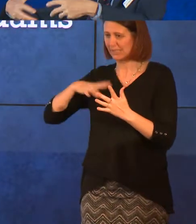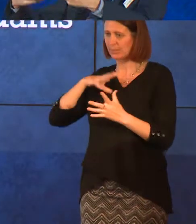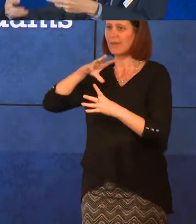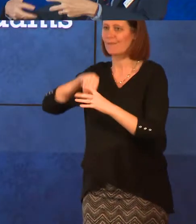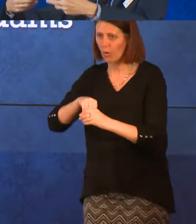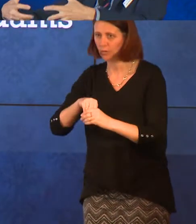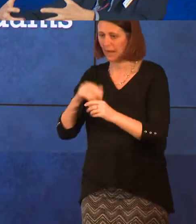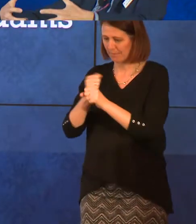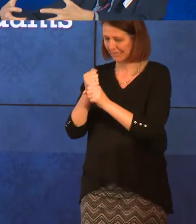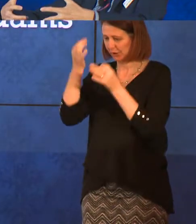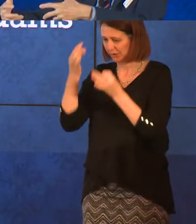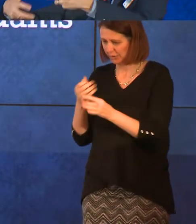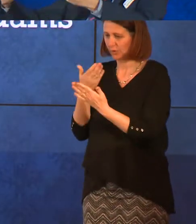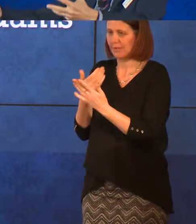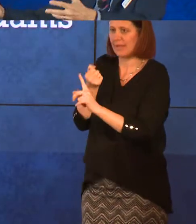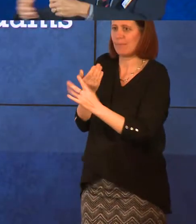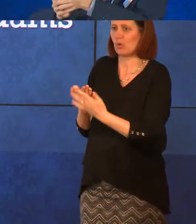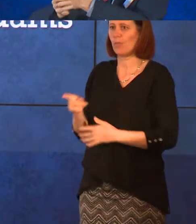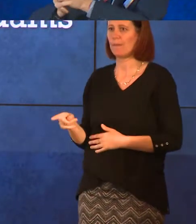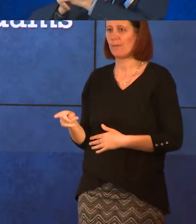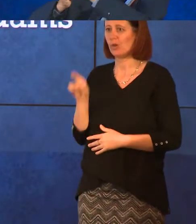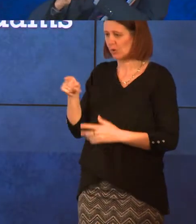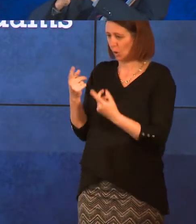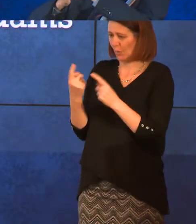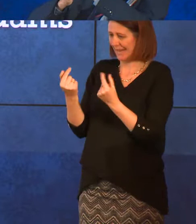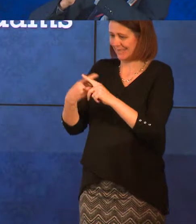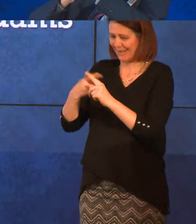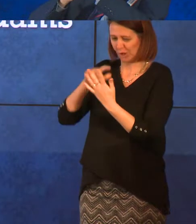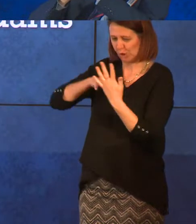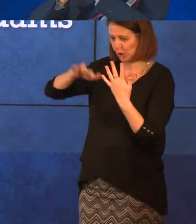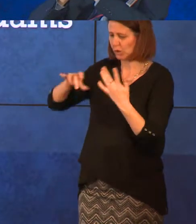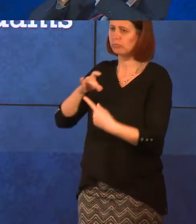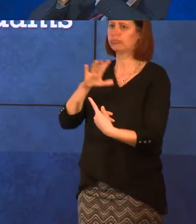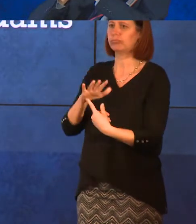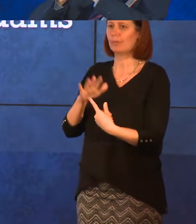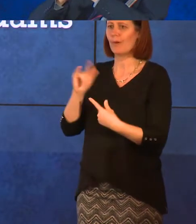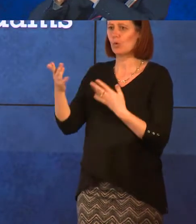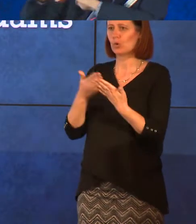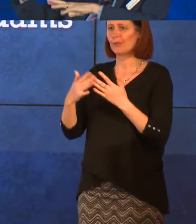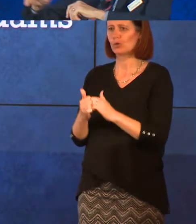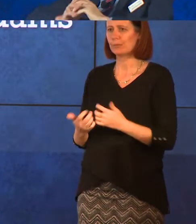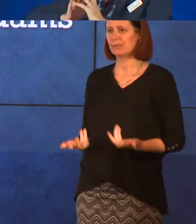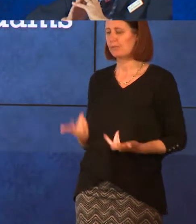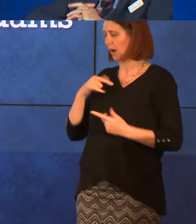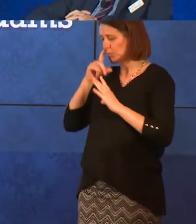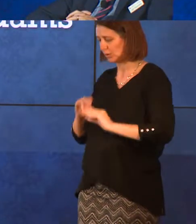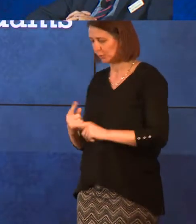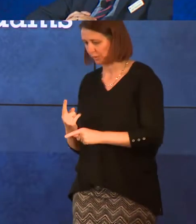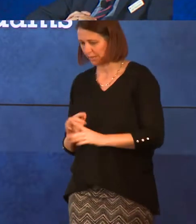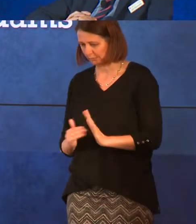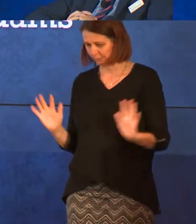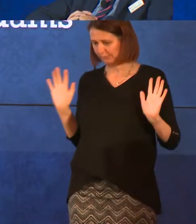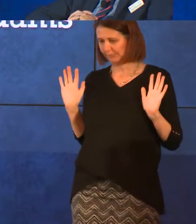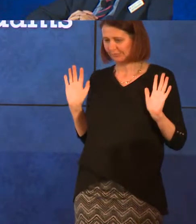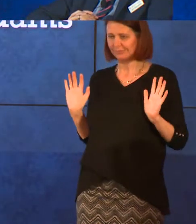make decisions that affect them. So surely the use of easy English is paramount when it comes to service agreement. I'll stop there.